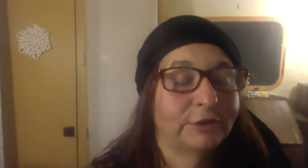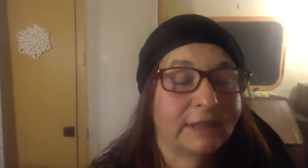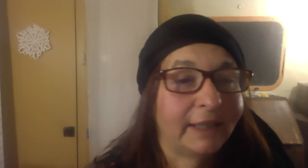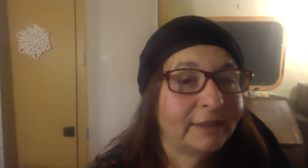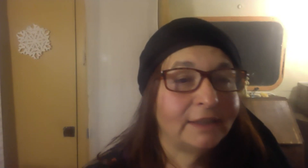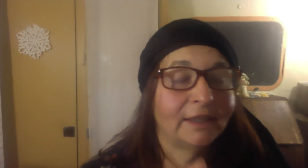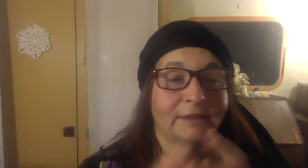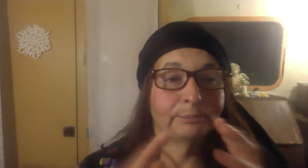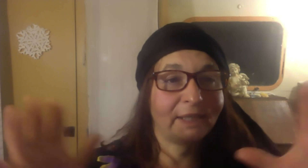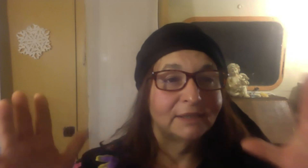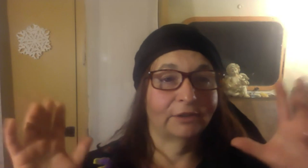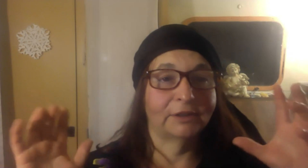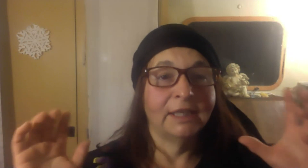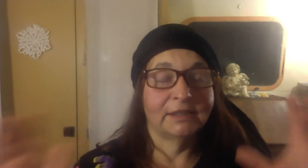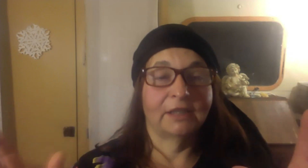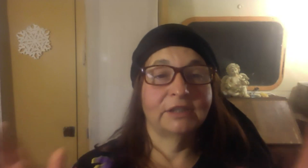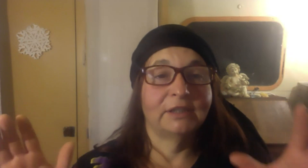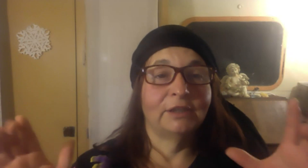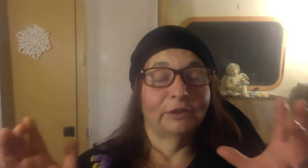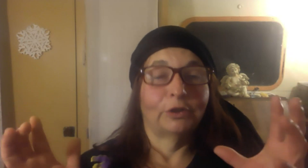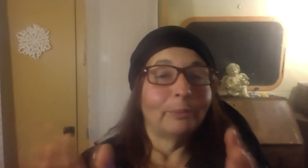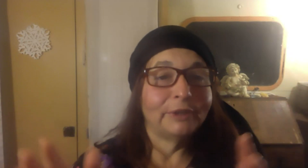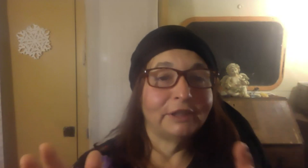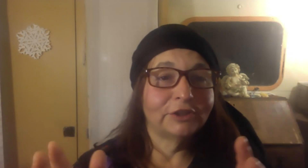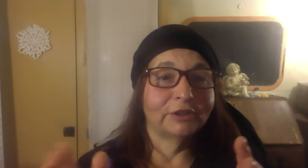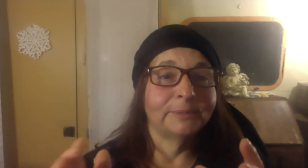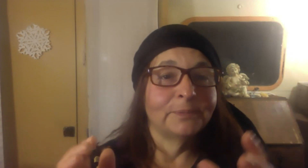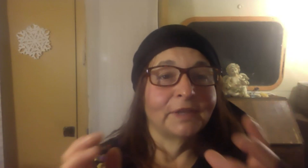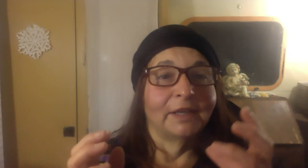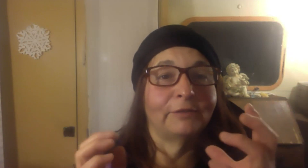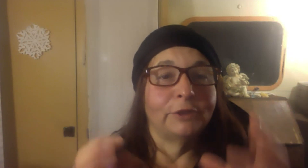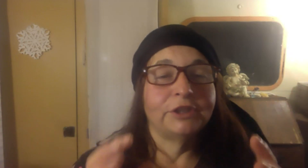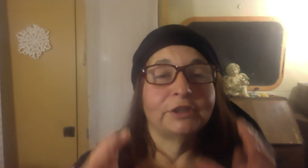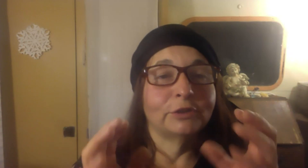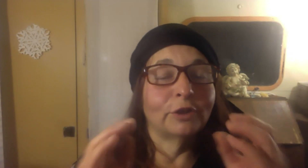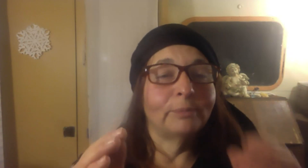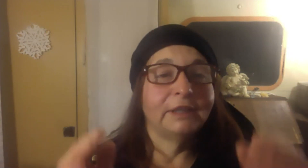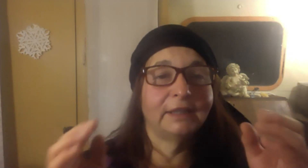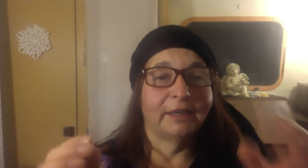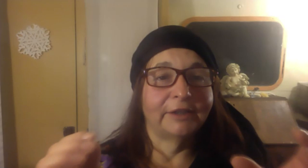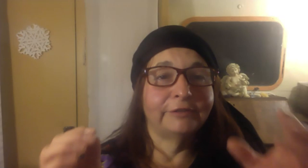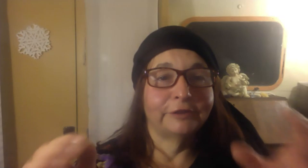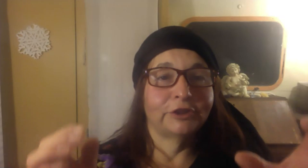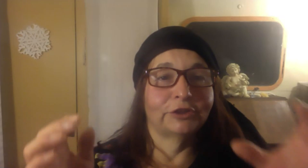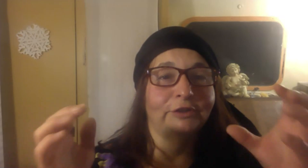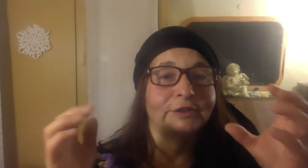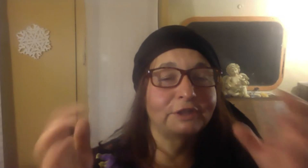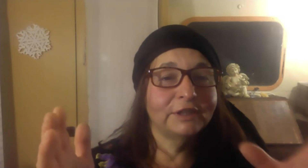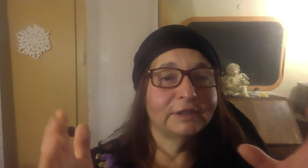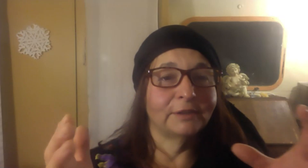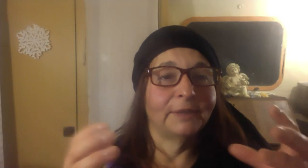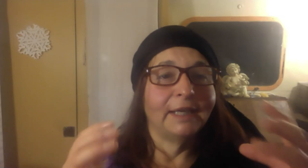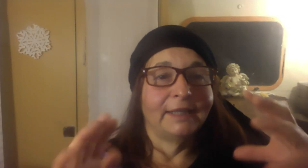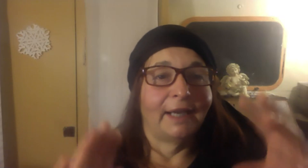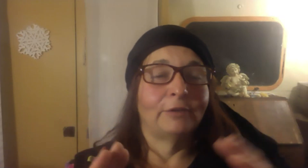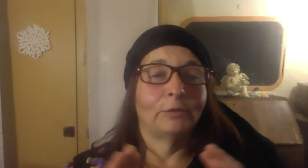human society that is based on scarcity or in competition, which is a completely artificial